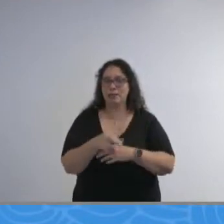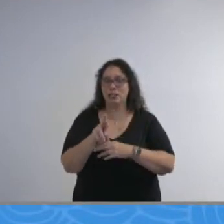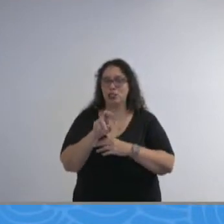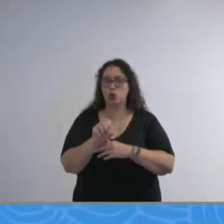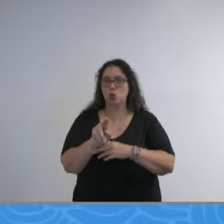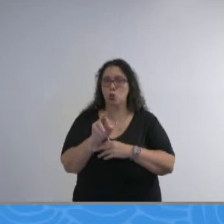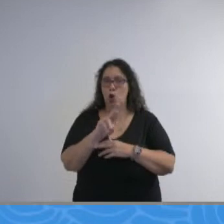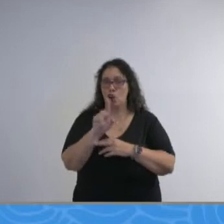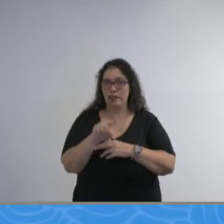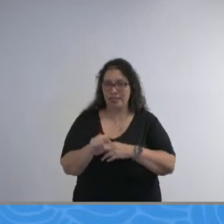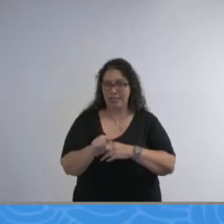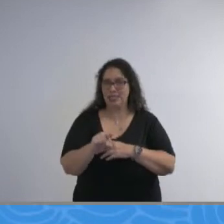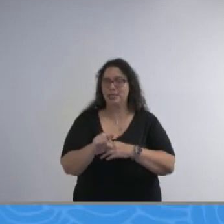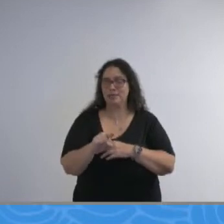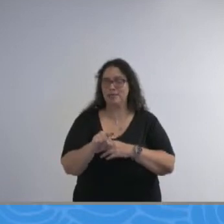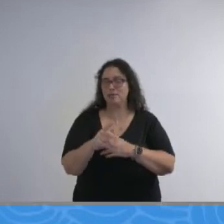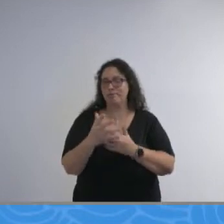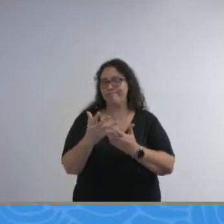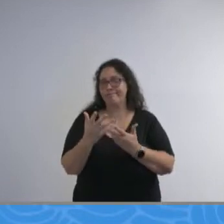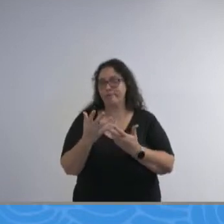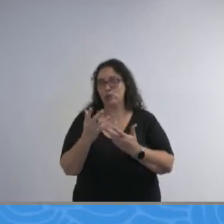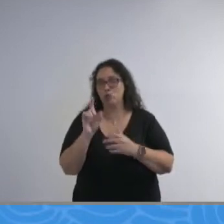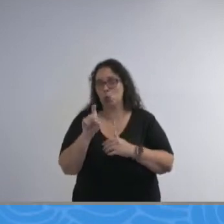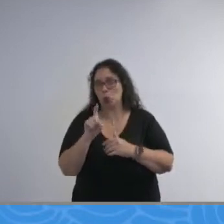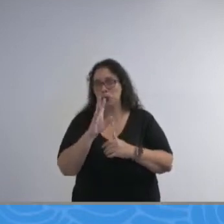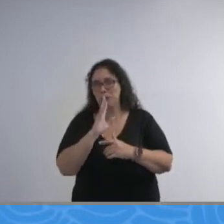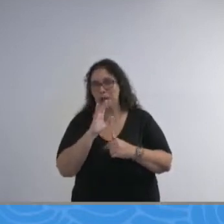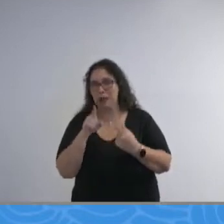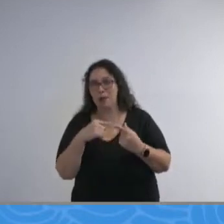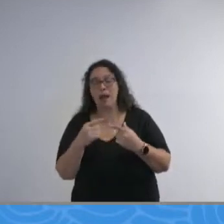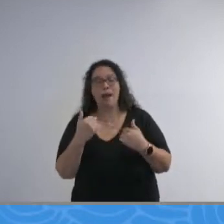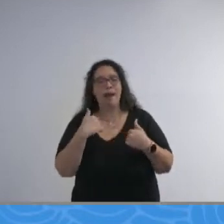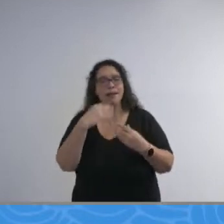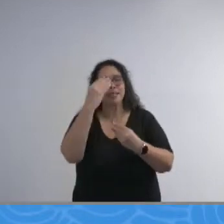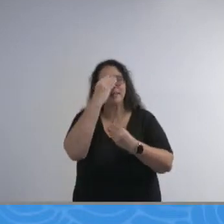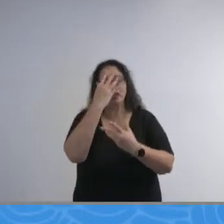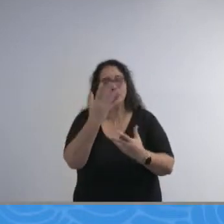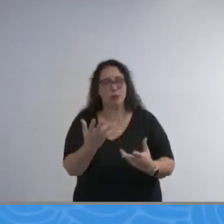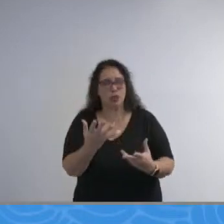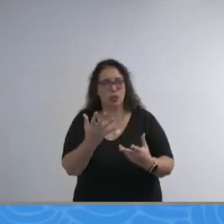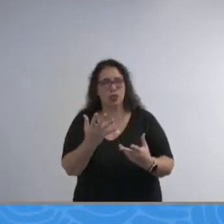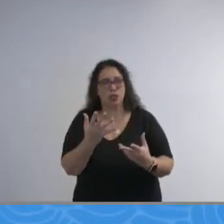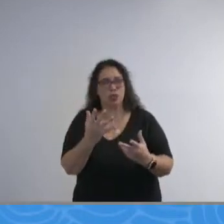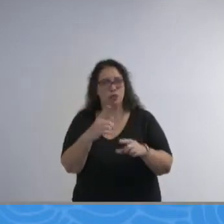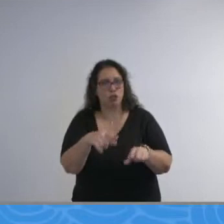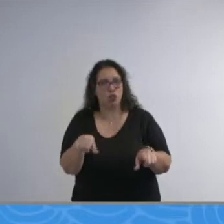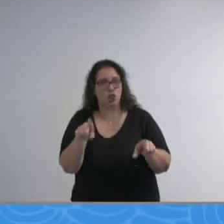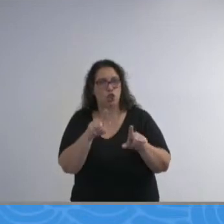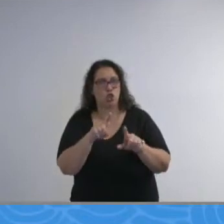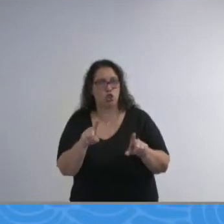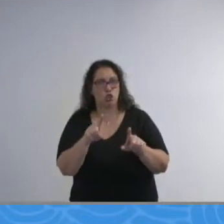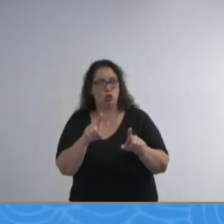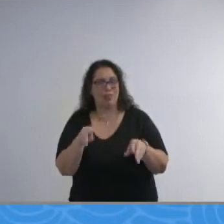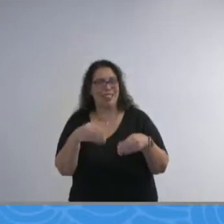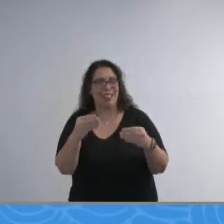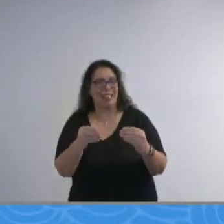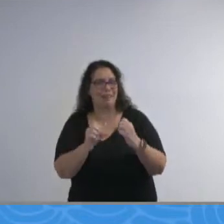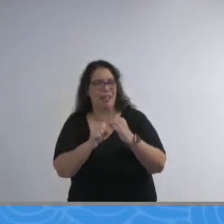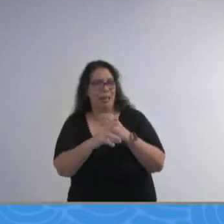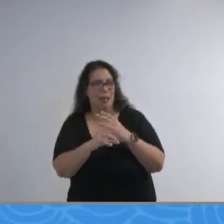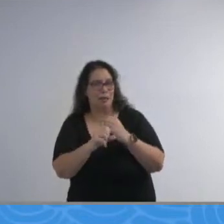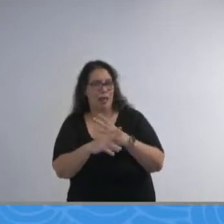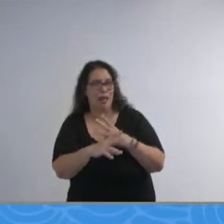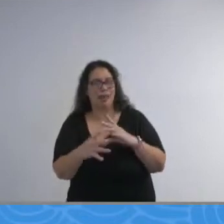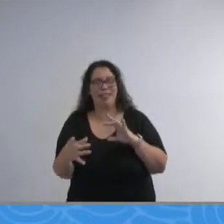to be talking with us about. And it has information in that flyer for you to give input. So in